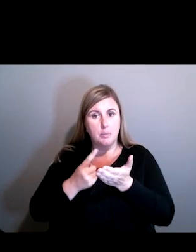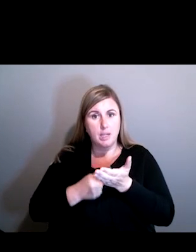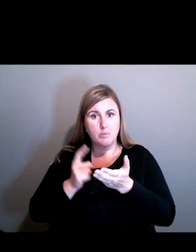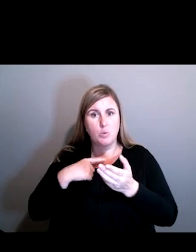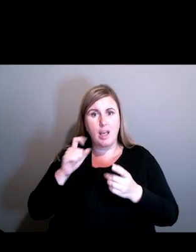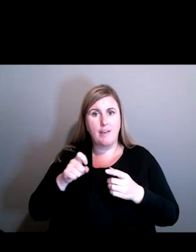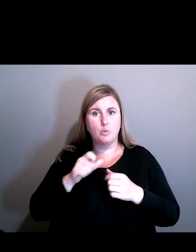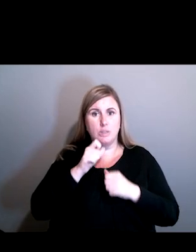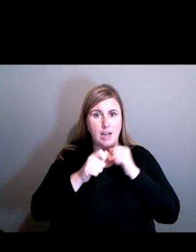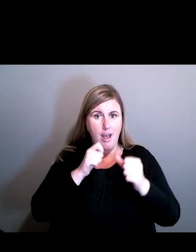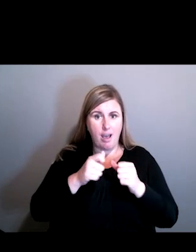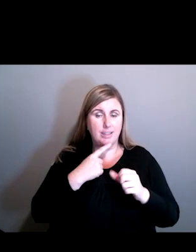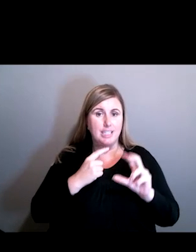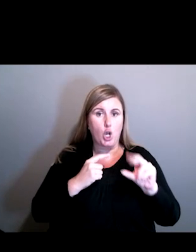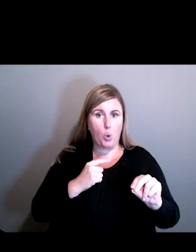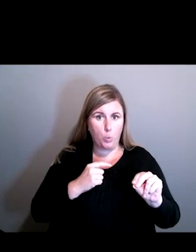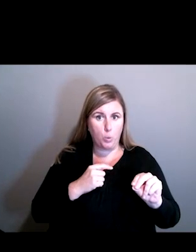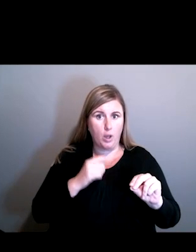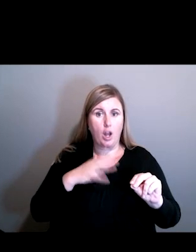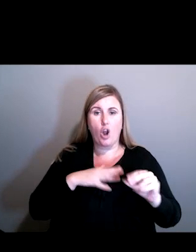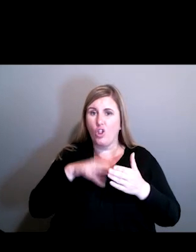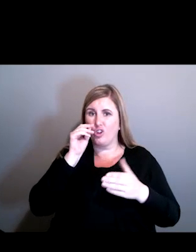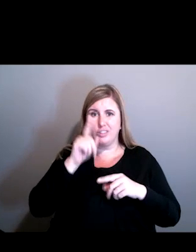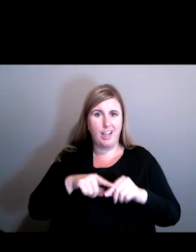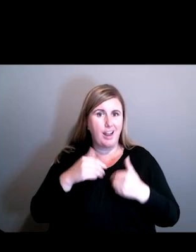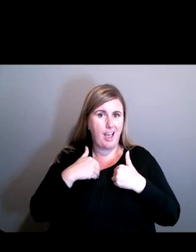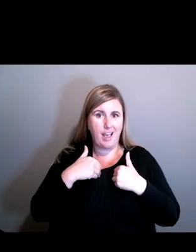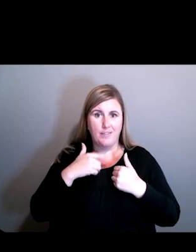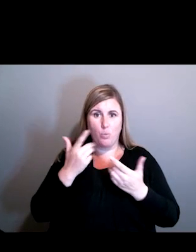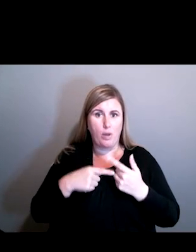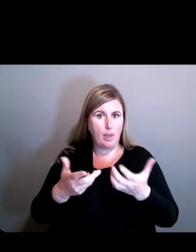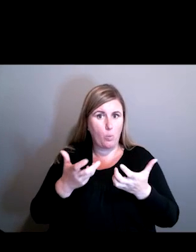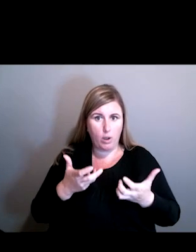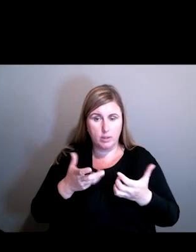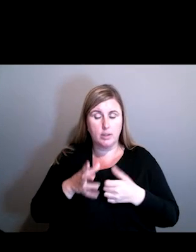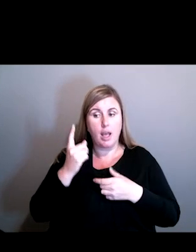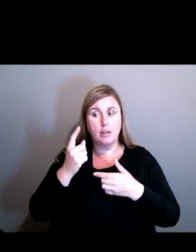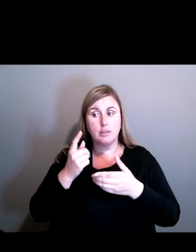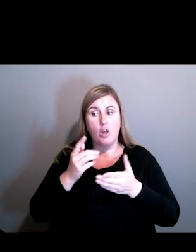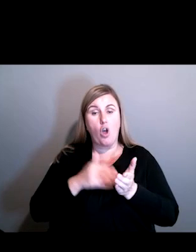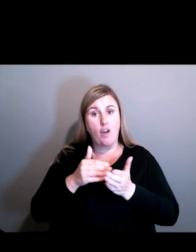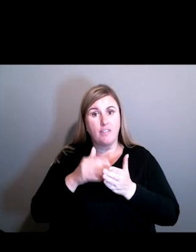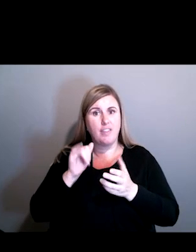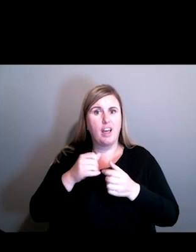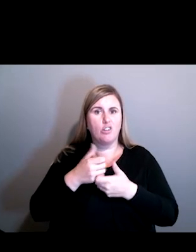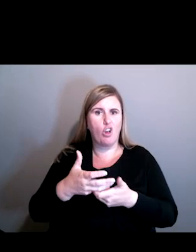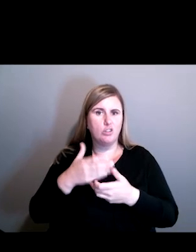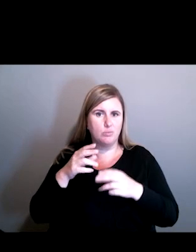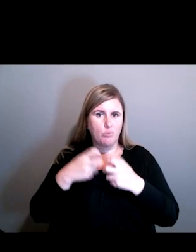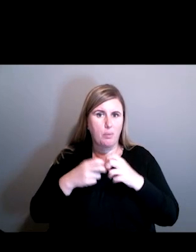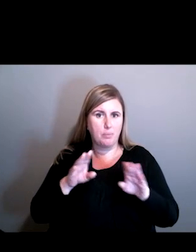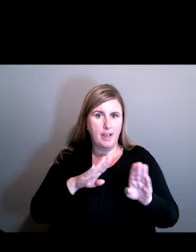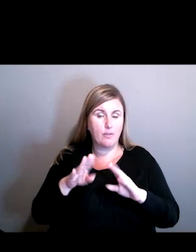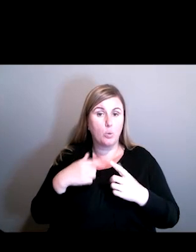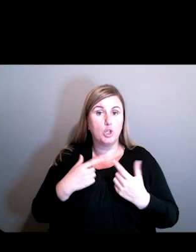to deny and say no, that our learners can't have something that they want. And a lot of times this can lead to problem behavior. So what